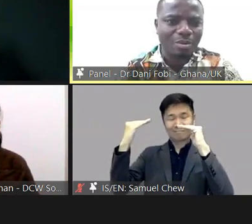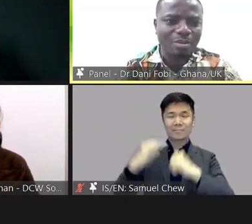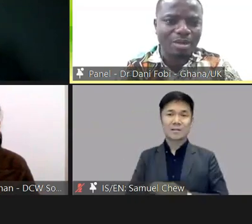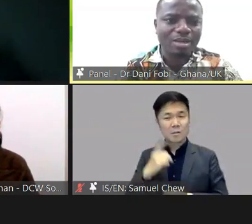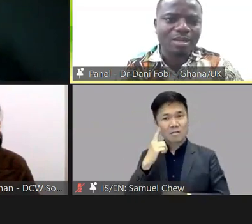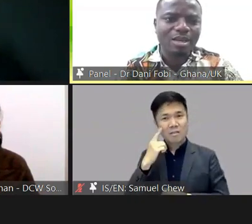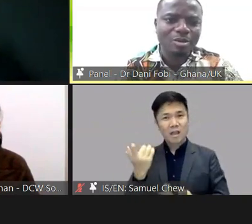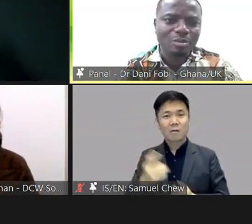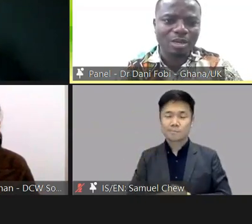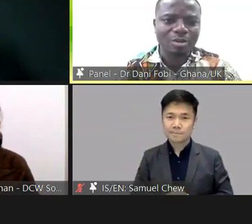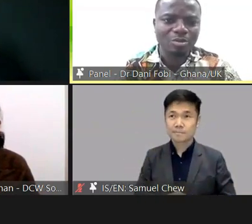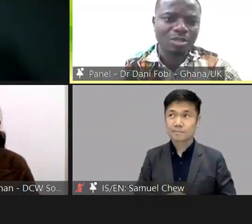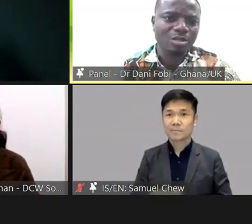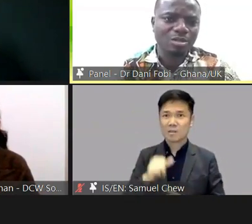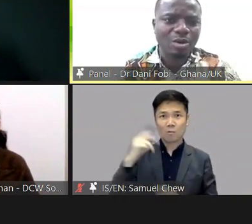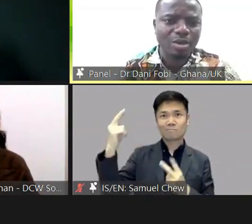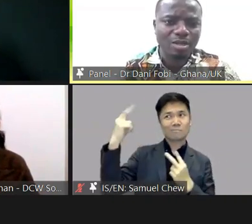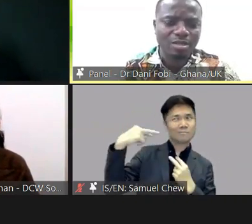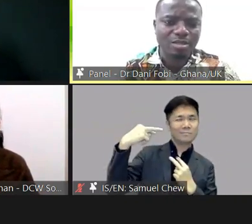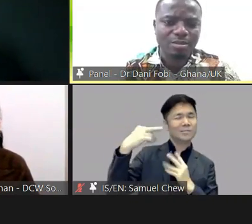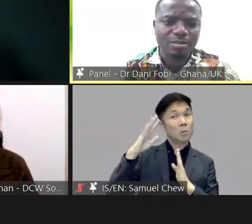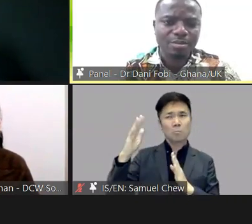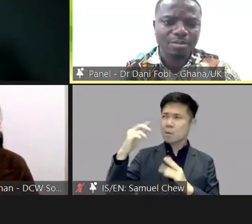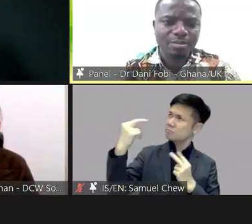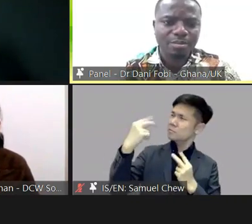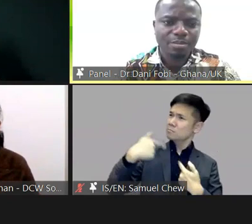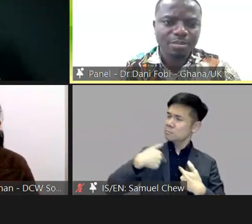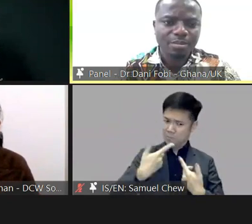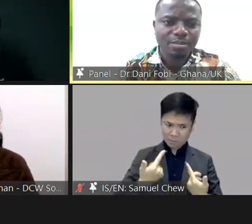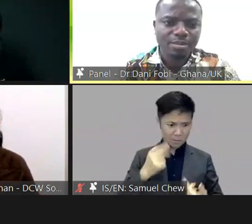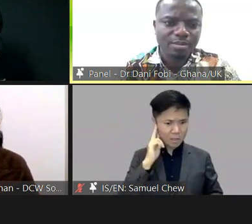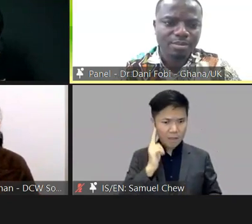how probably they are also making contribution to their communities.